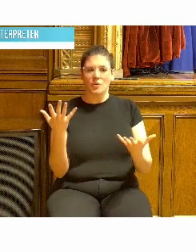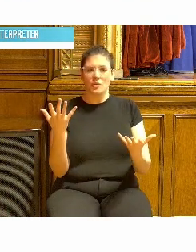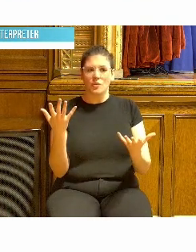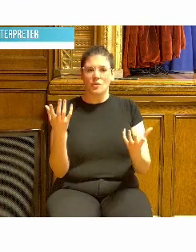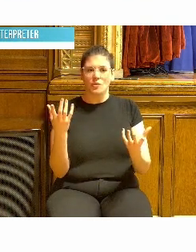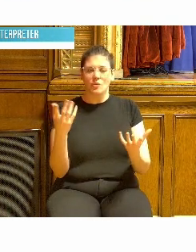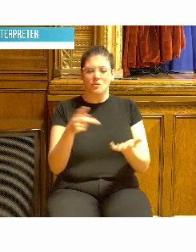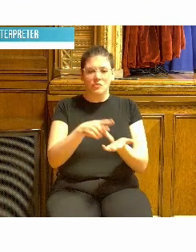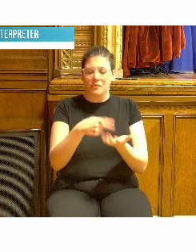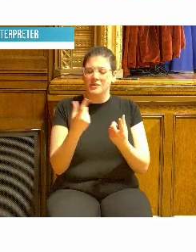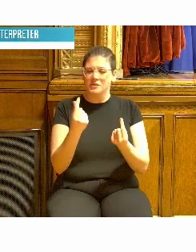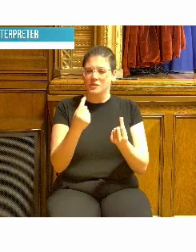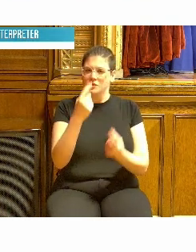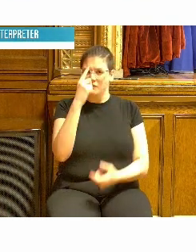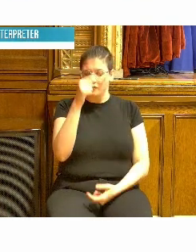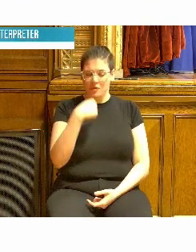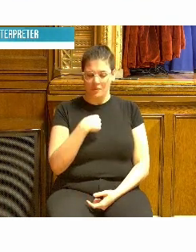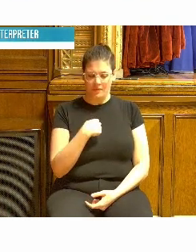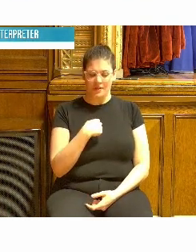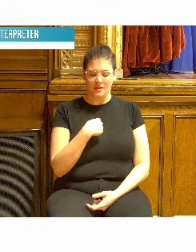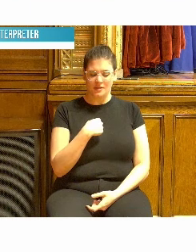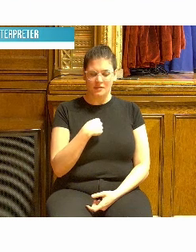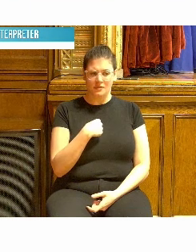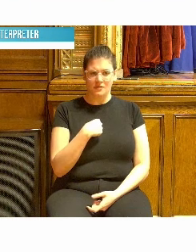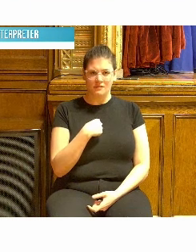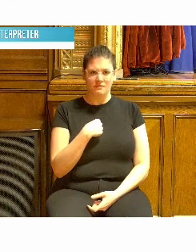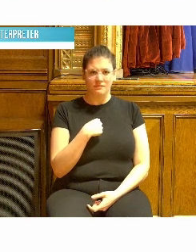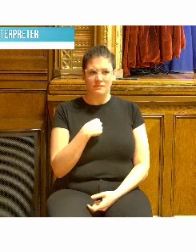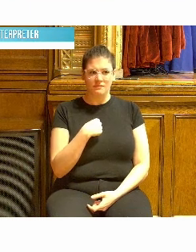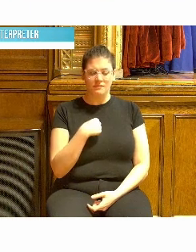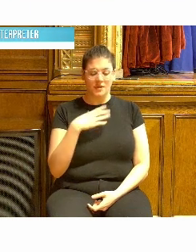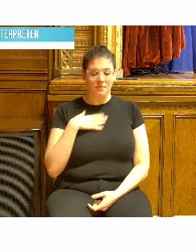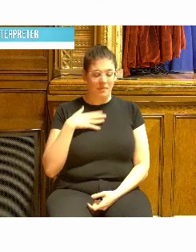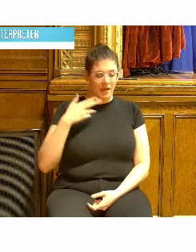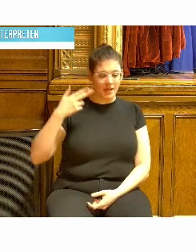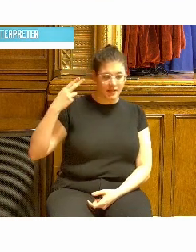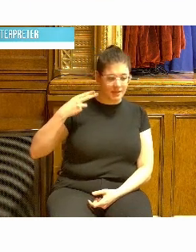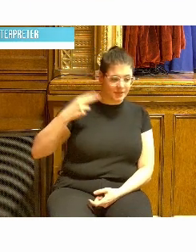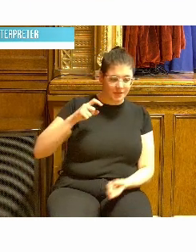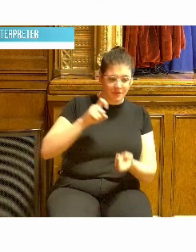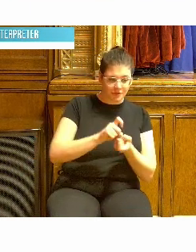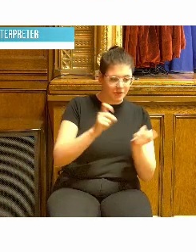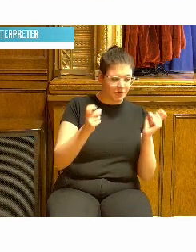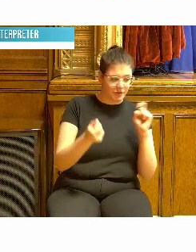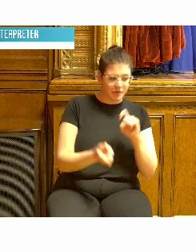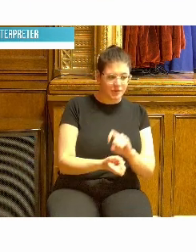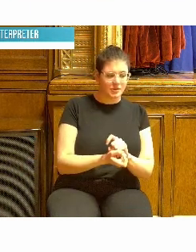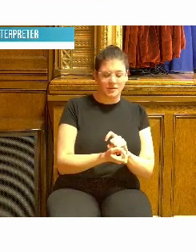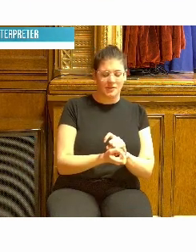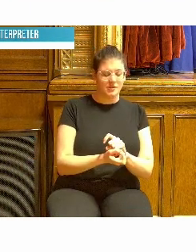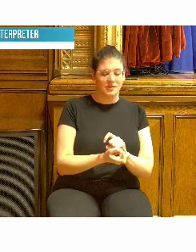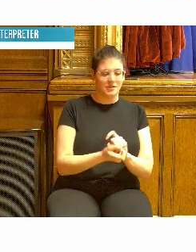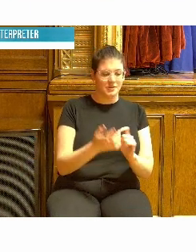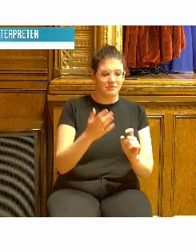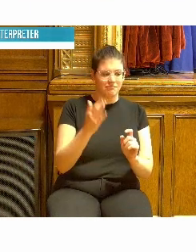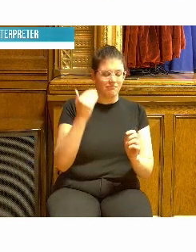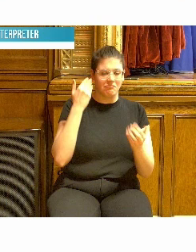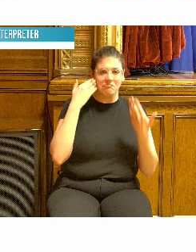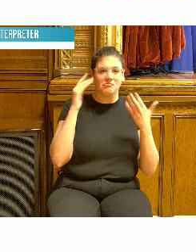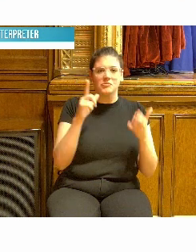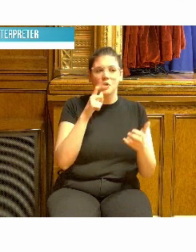for me? Will it change my history, not knowing my